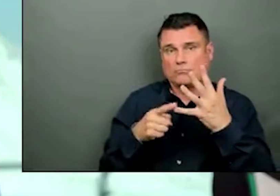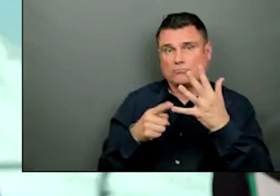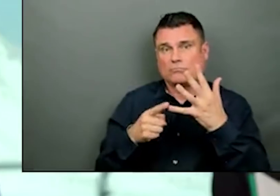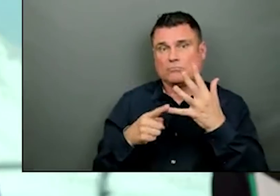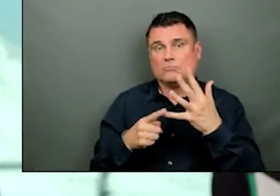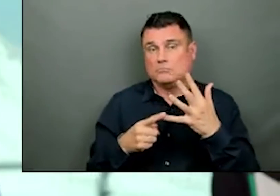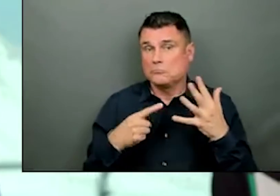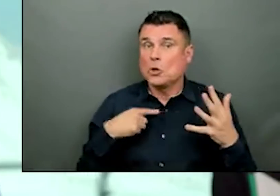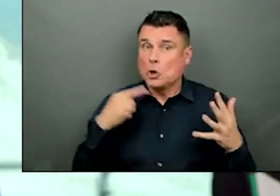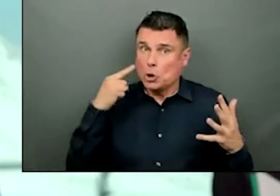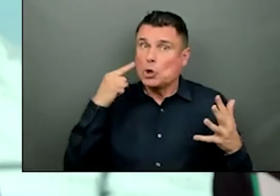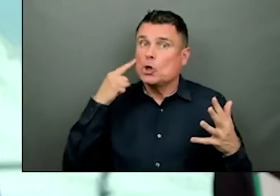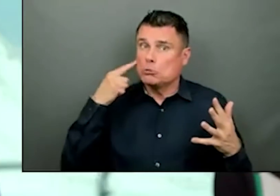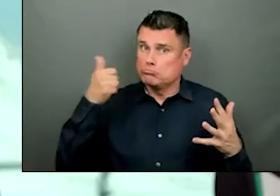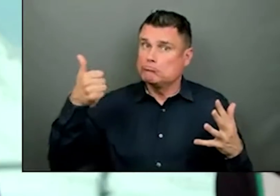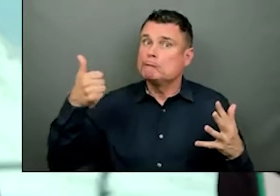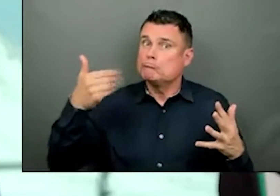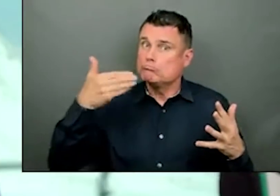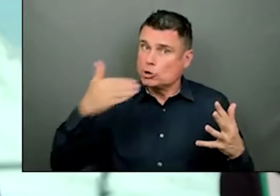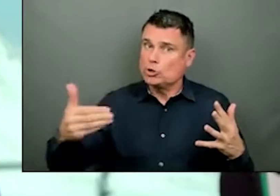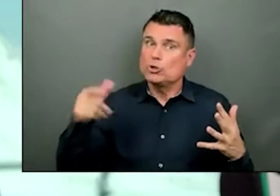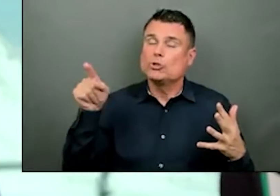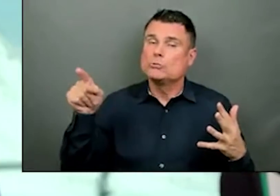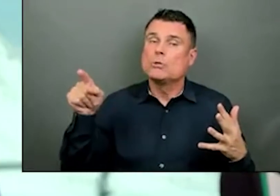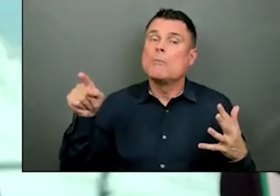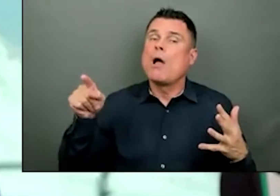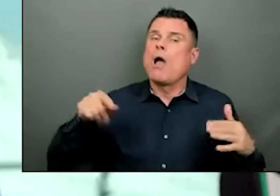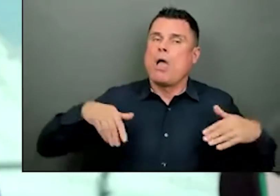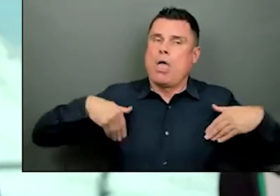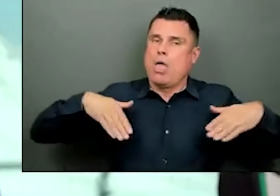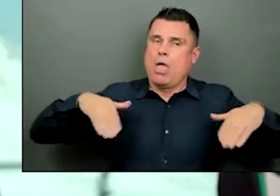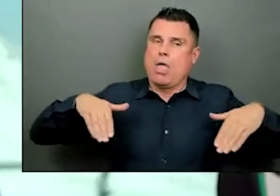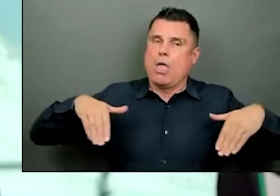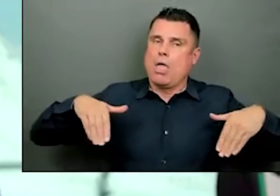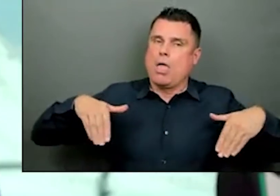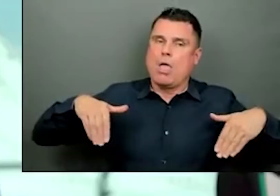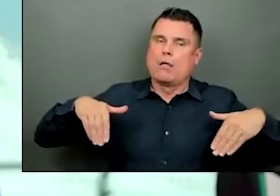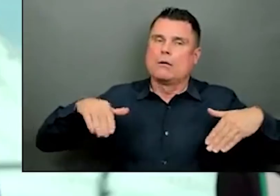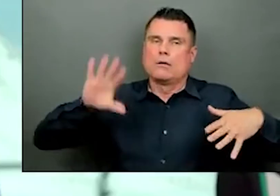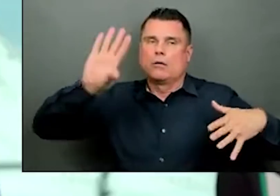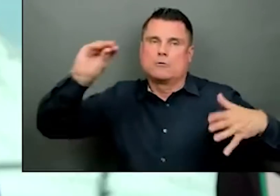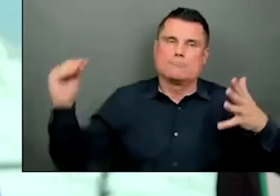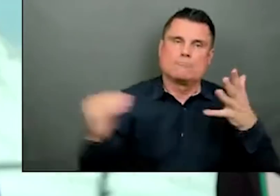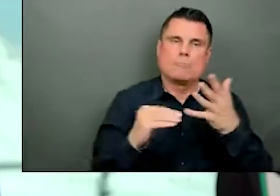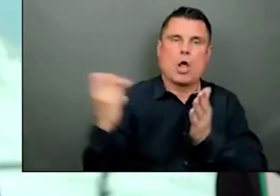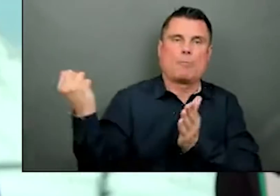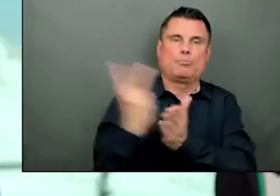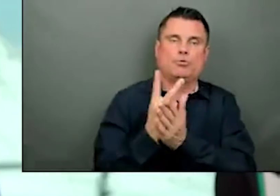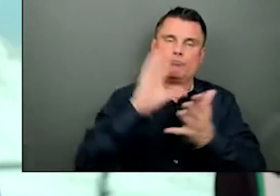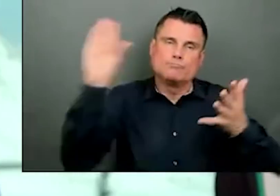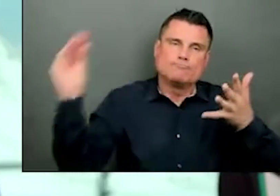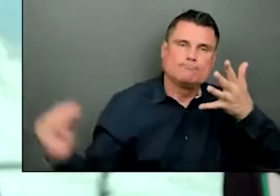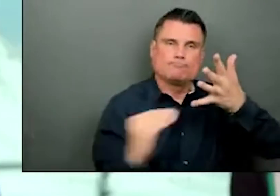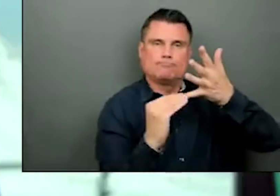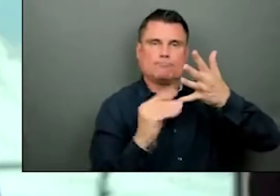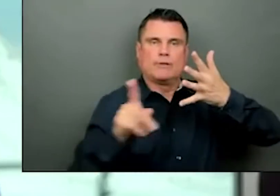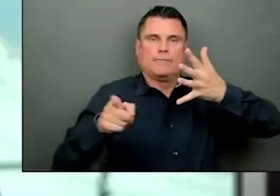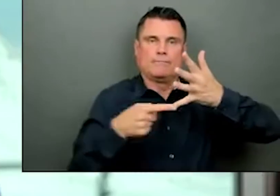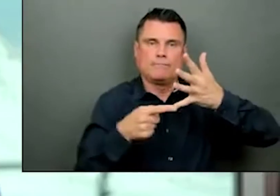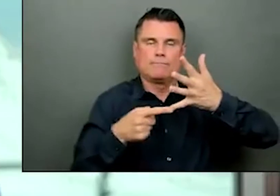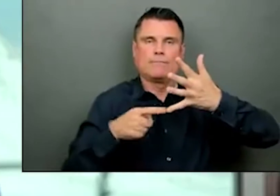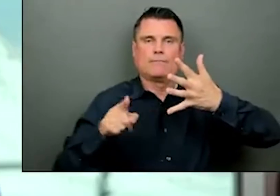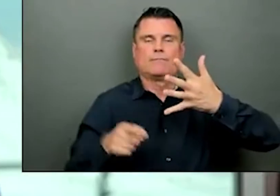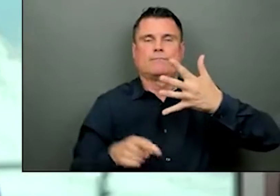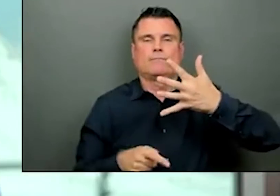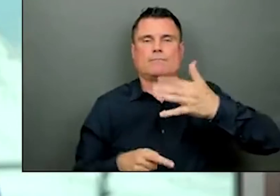Canada. And these will be very helpful. And what we are planning to do, again, because all three of these, the AstraZeneca, the Johnson &